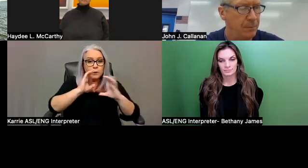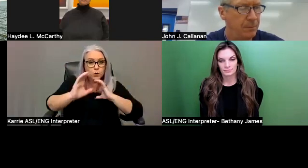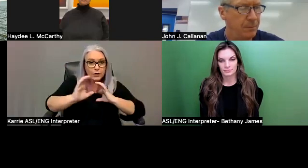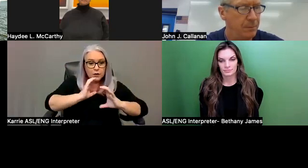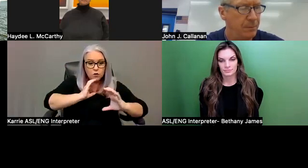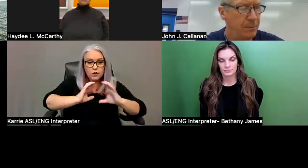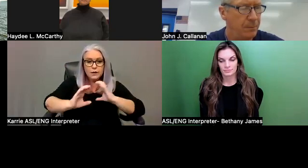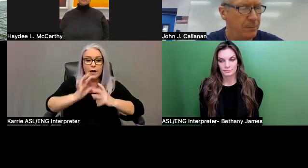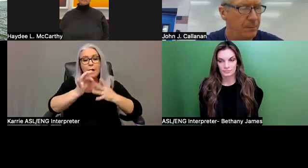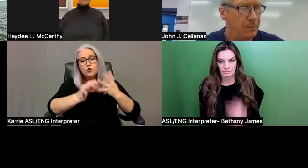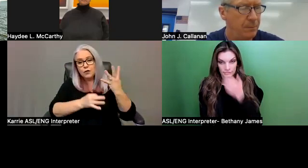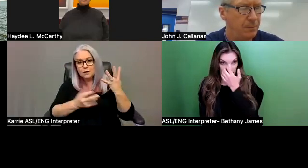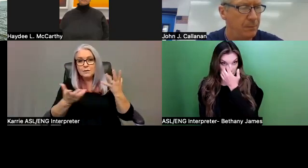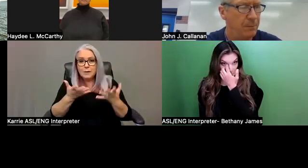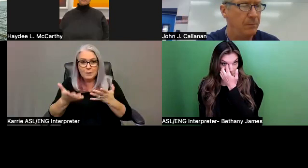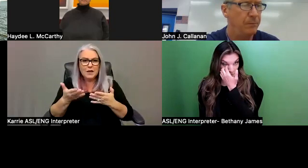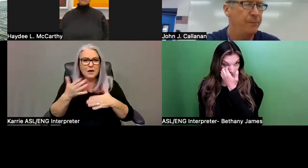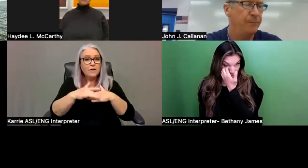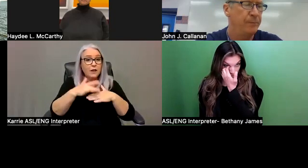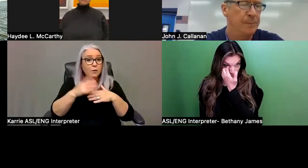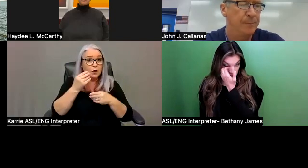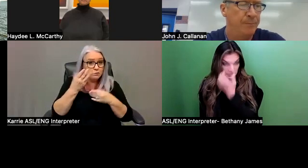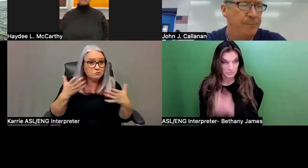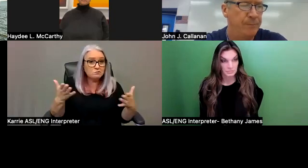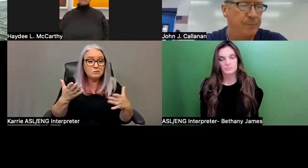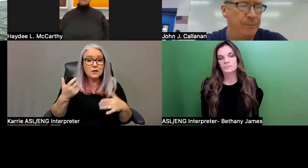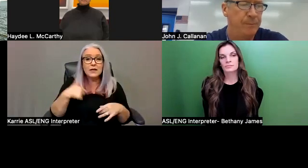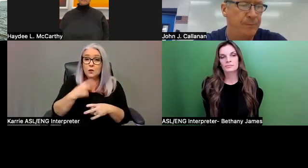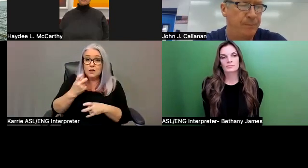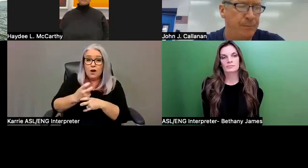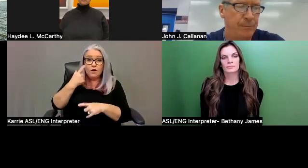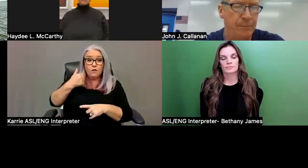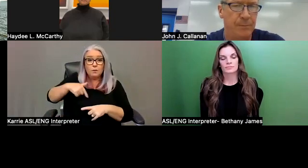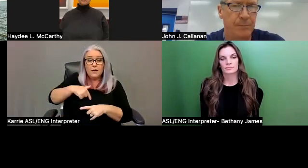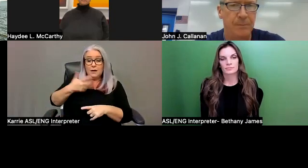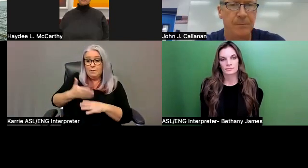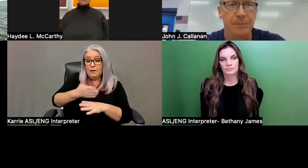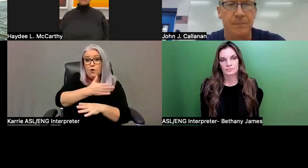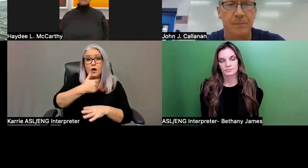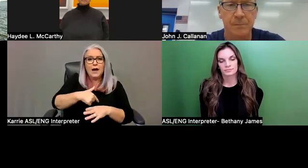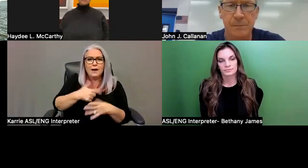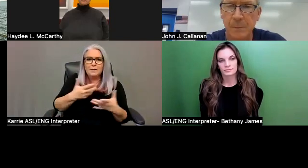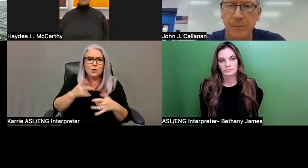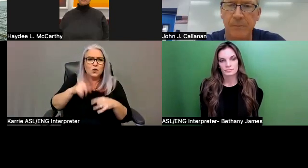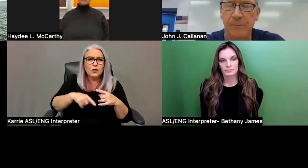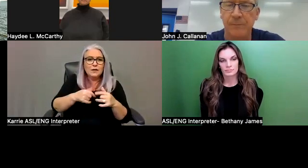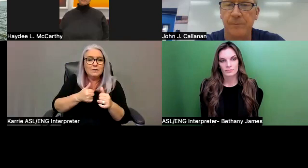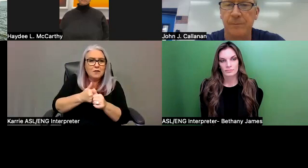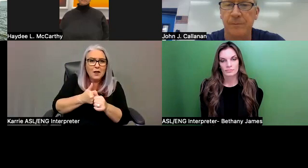communication options were available, it was hard for me before I was elected to even follow things. So I get that